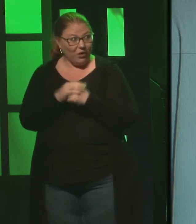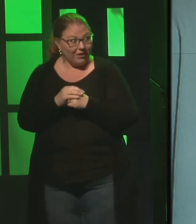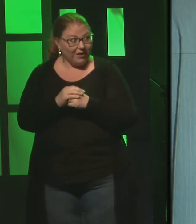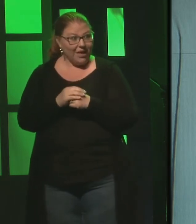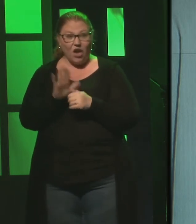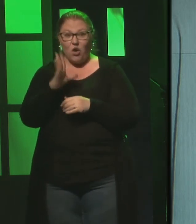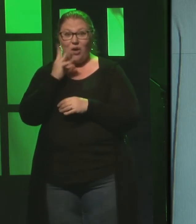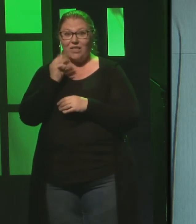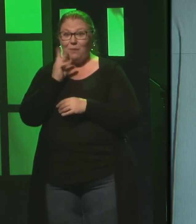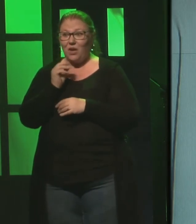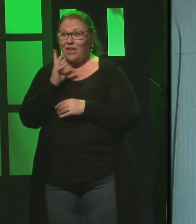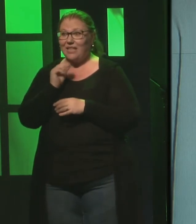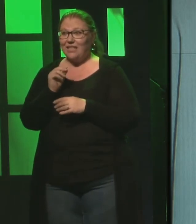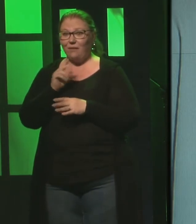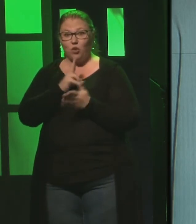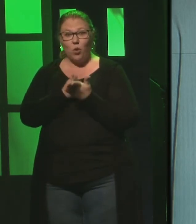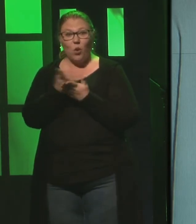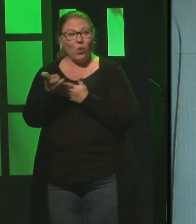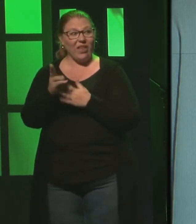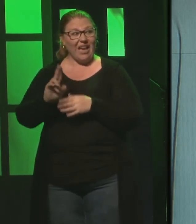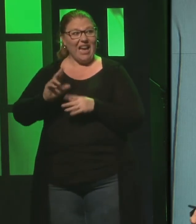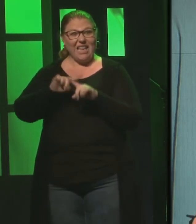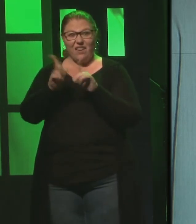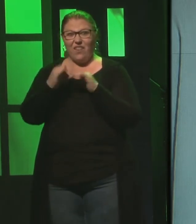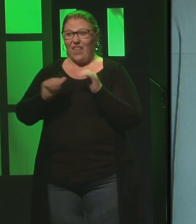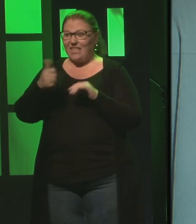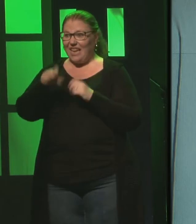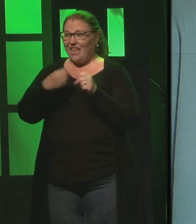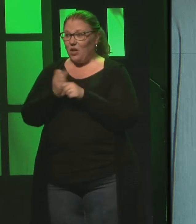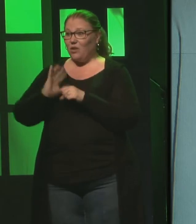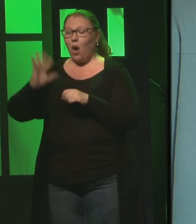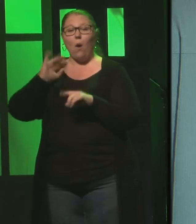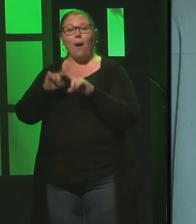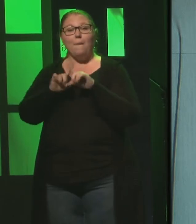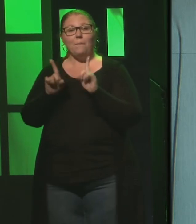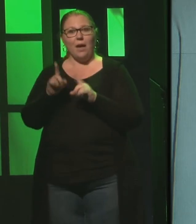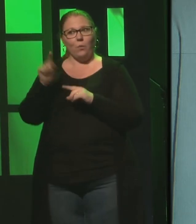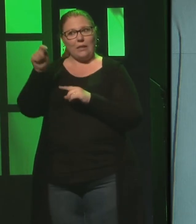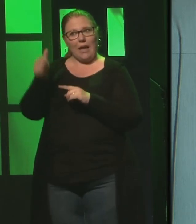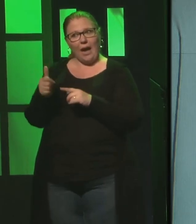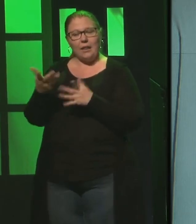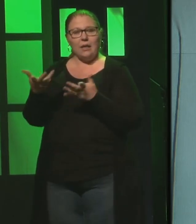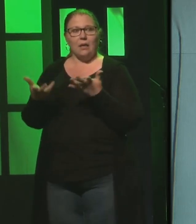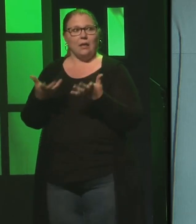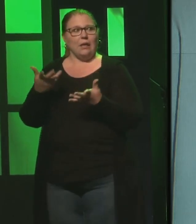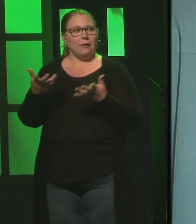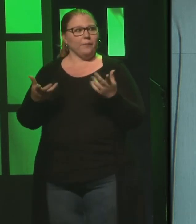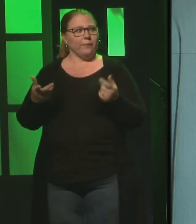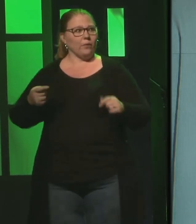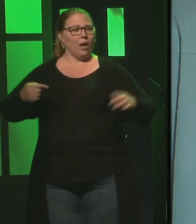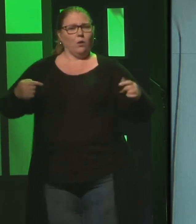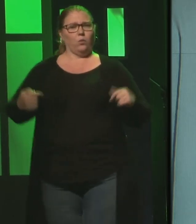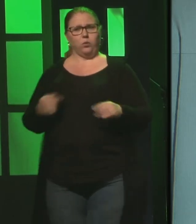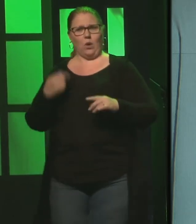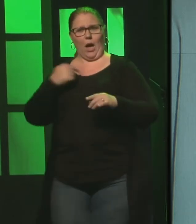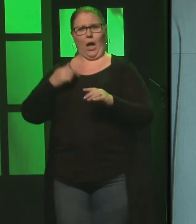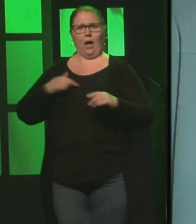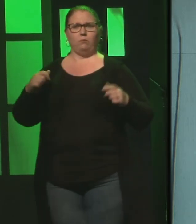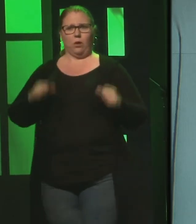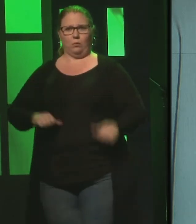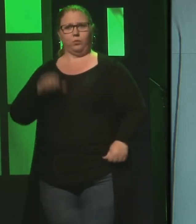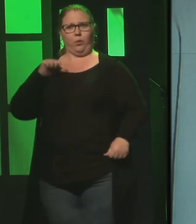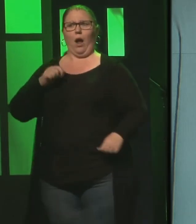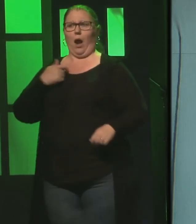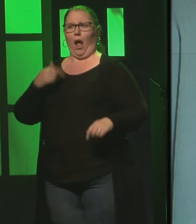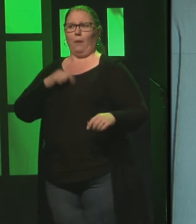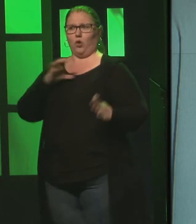your experience of truth is different than 10 years ago. Yet somehow when tithing becomes, I'm this tall, I'm sure a Christian,